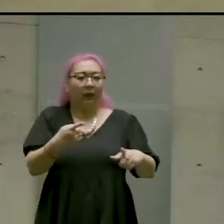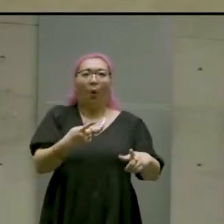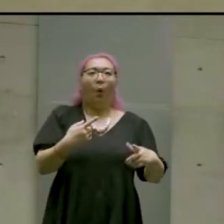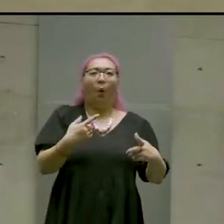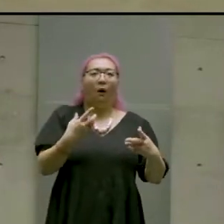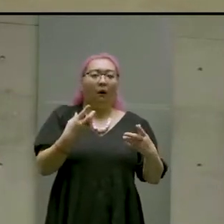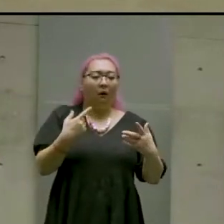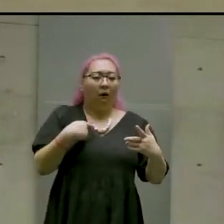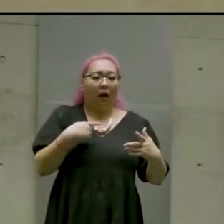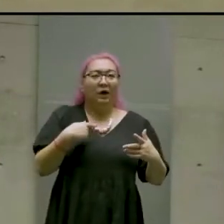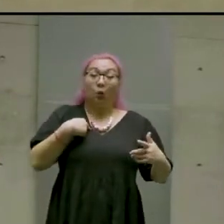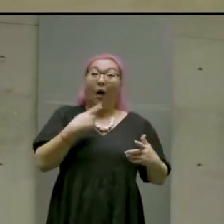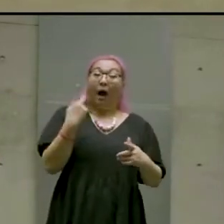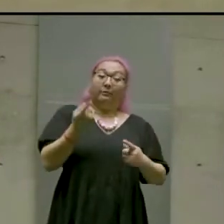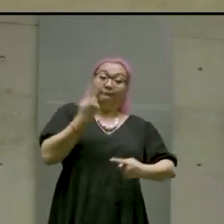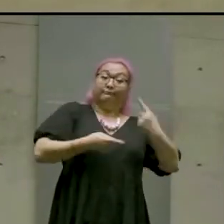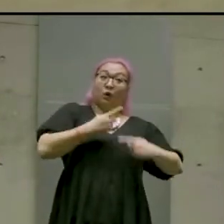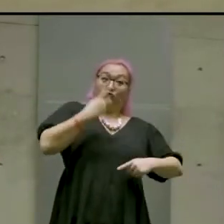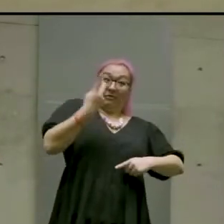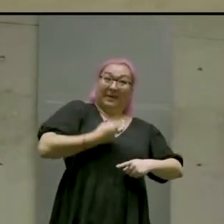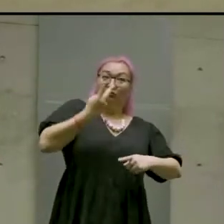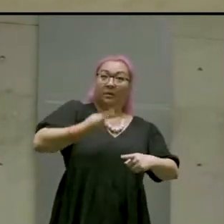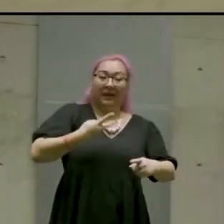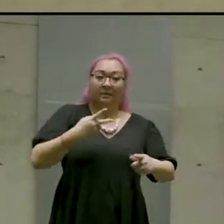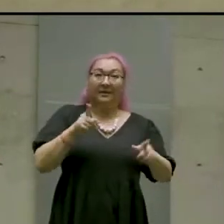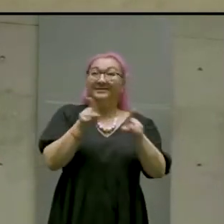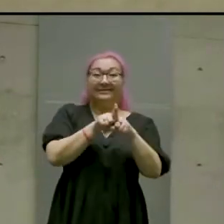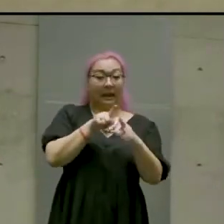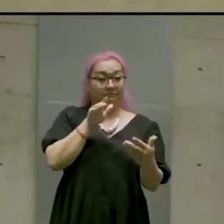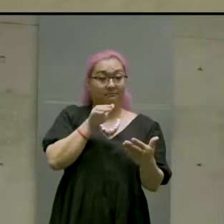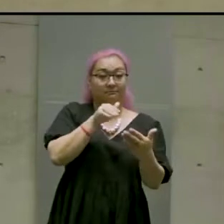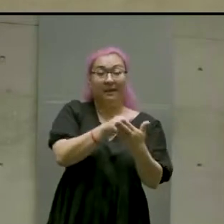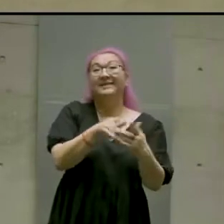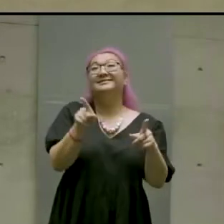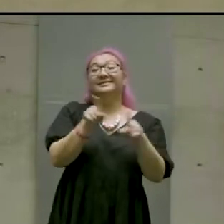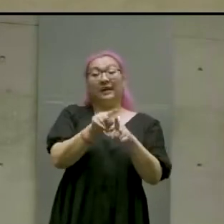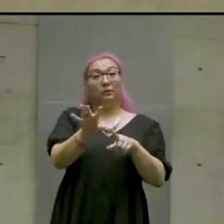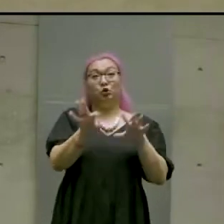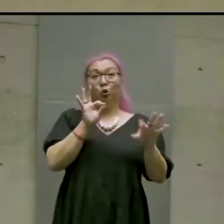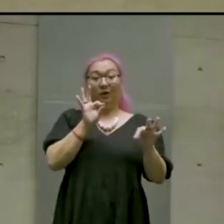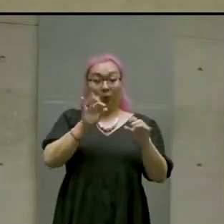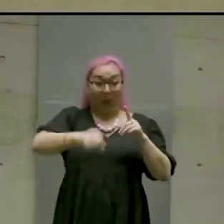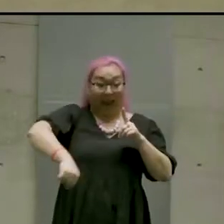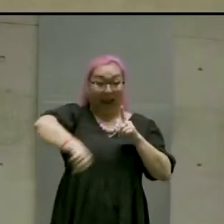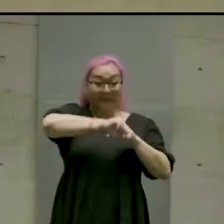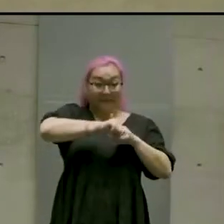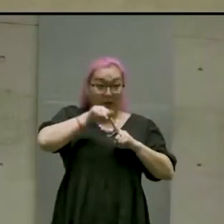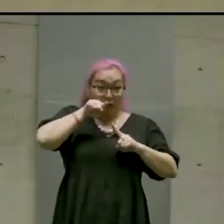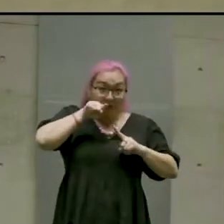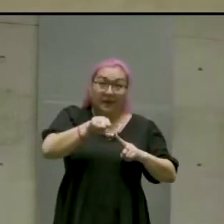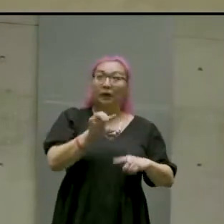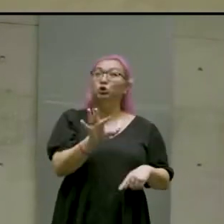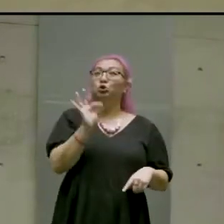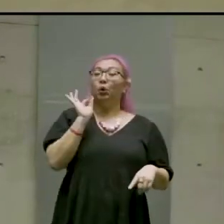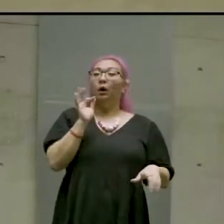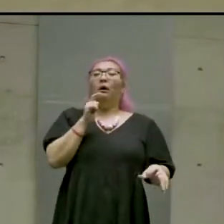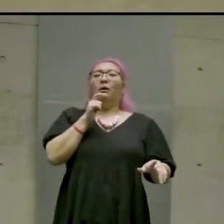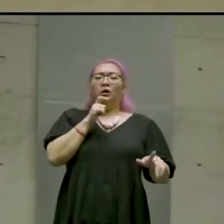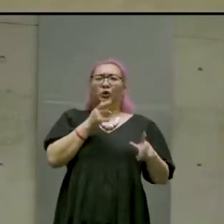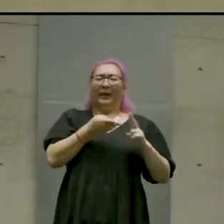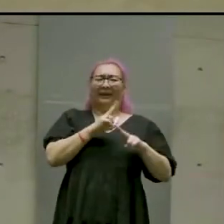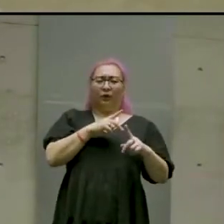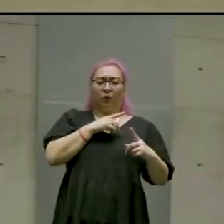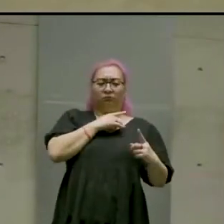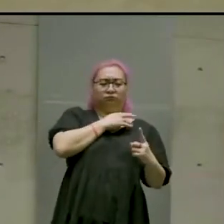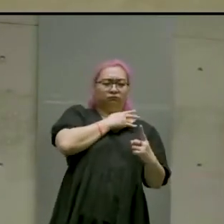just not happening. And so the emotional impact of that initially is one thing, but then as you go through and you keep making the same type